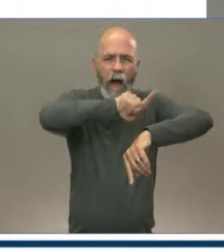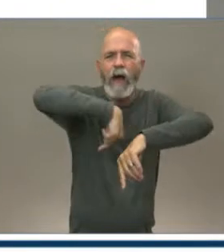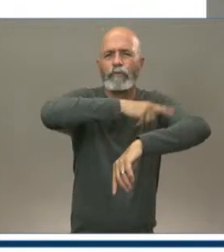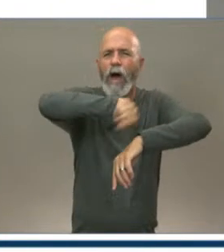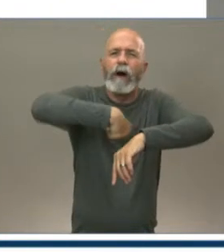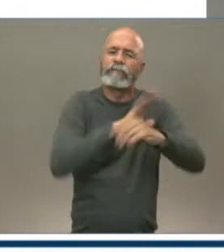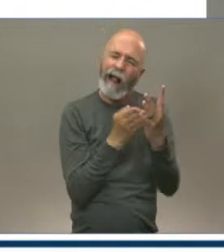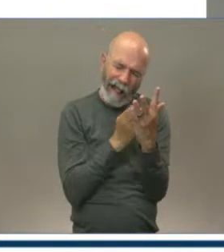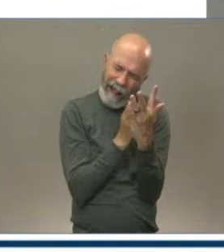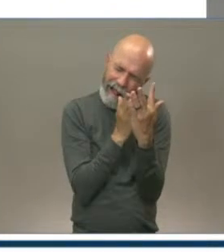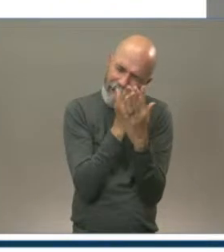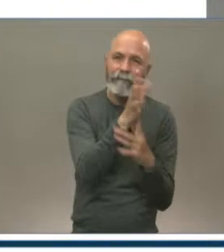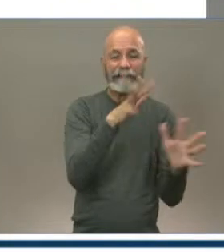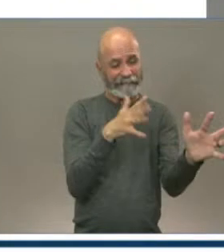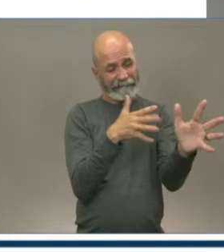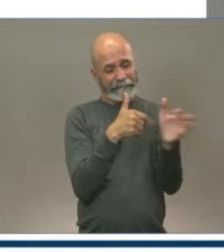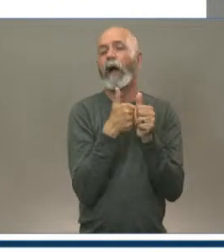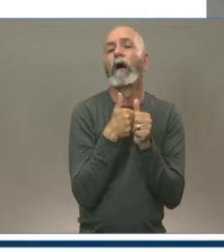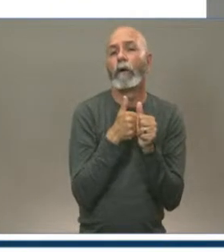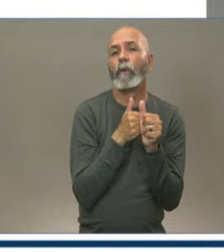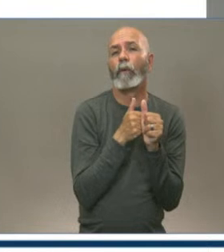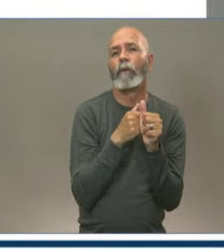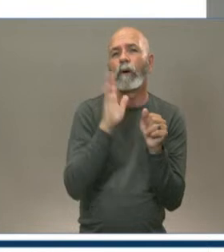keep Nova Scotians safe.